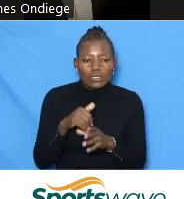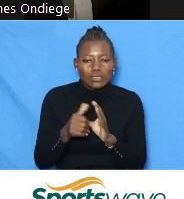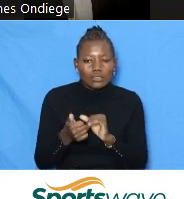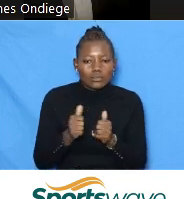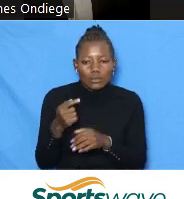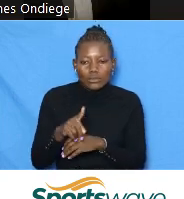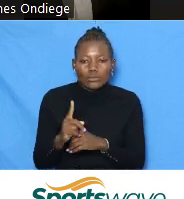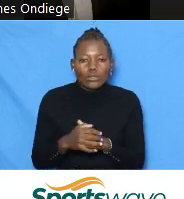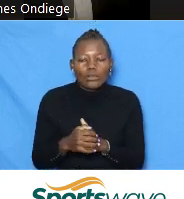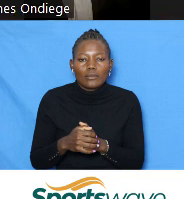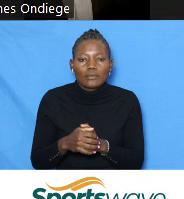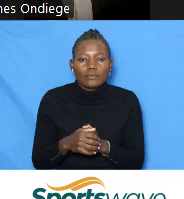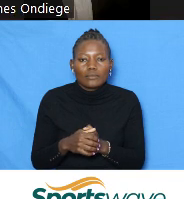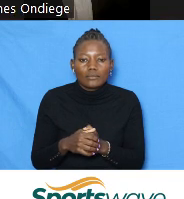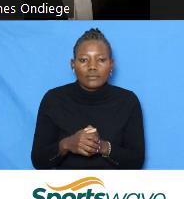not to cheat.